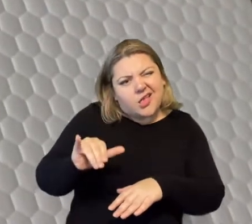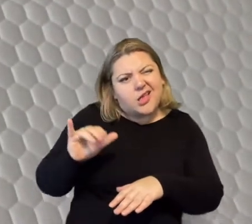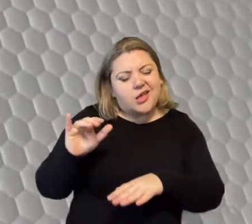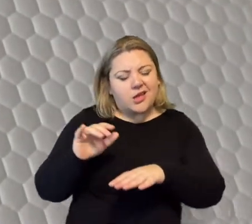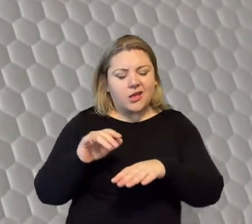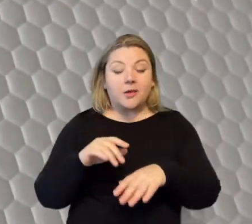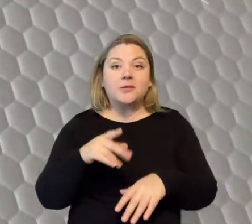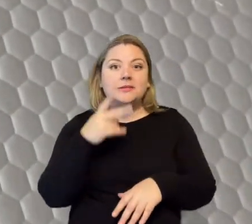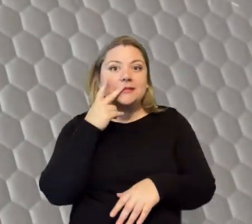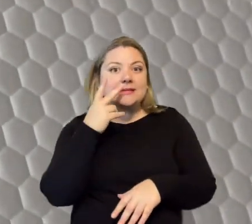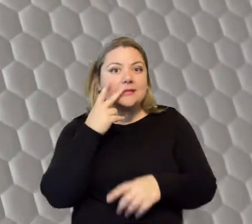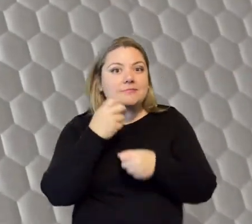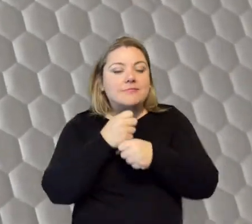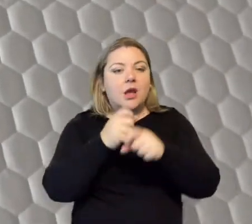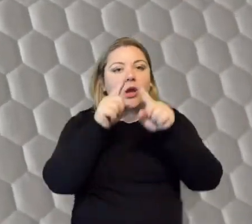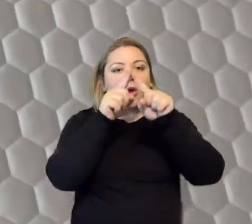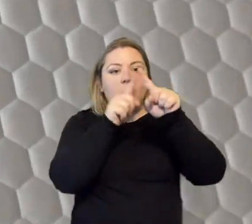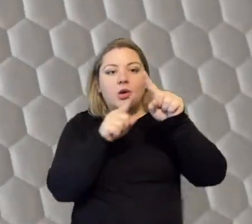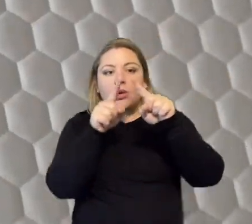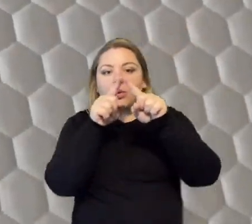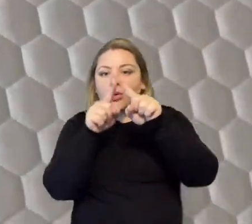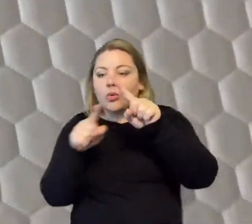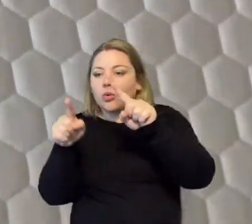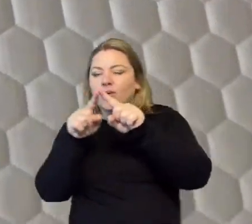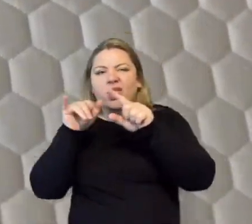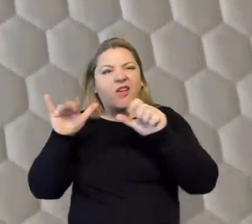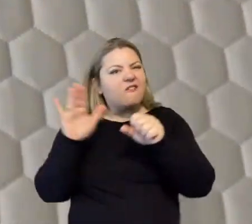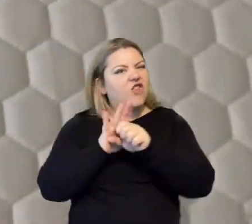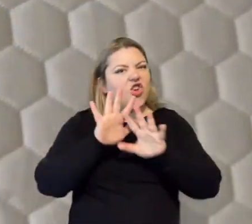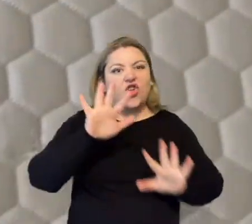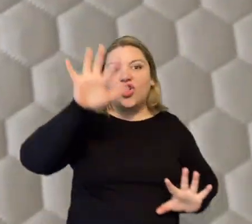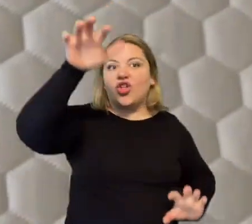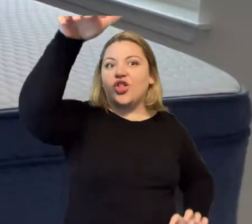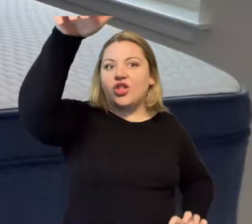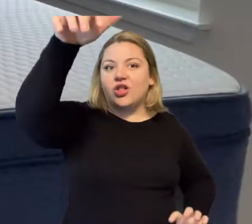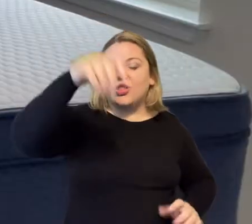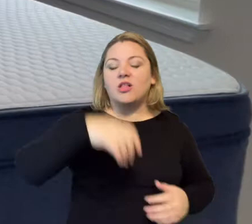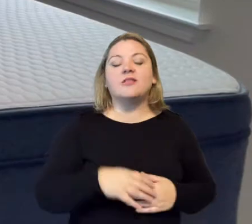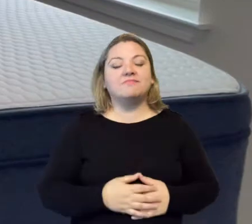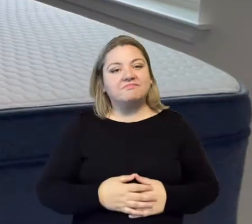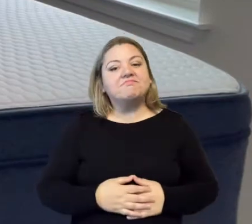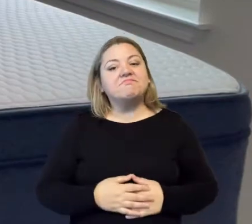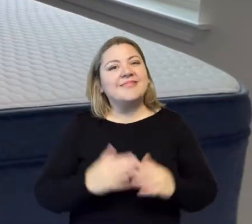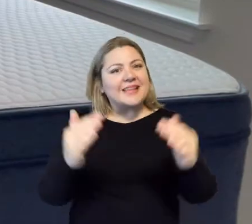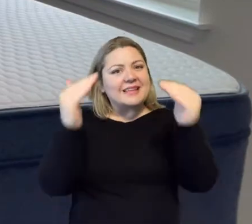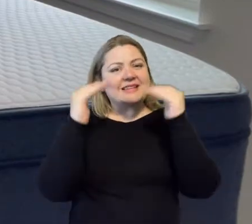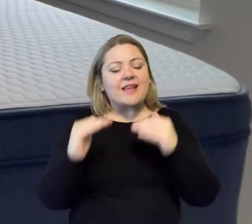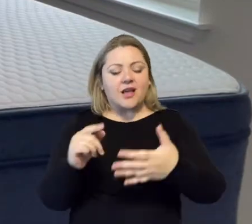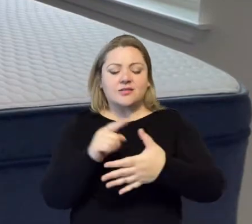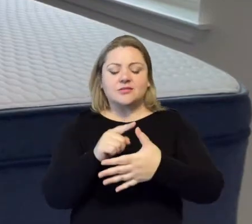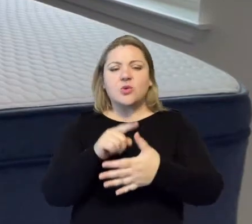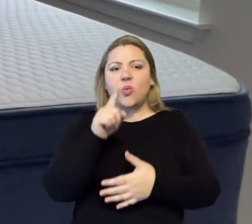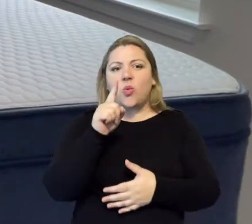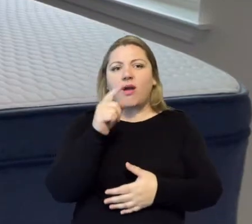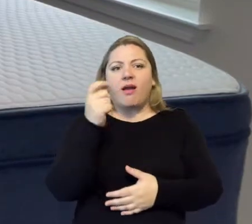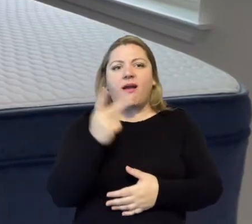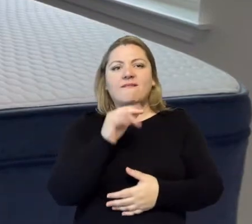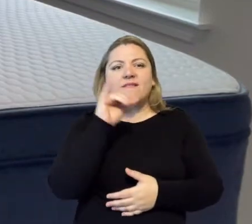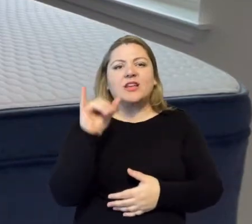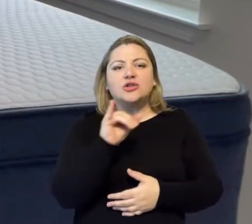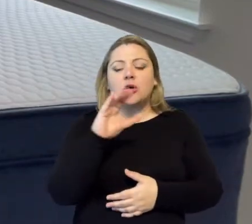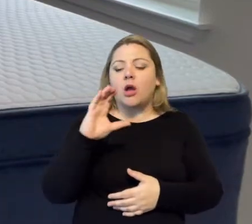like hexagon grid throughout the whole cover. So the next layer is a 1.5 inch copper